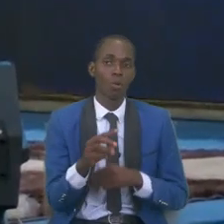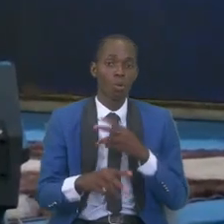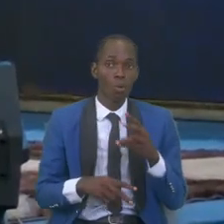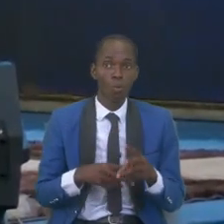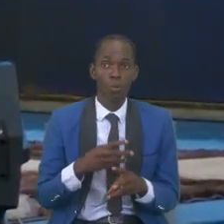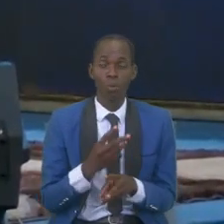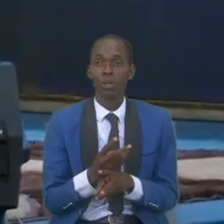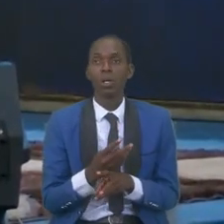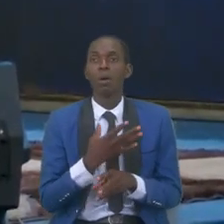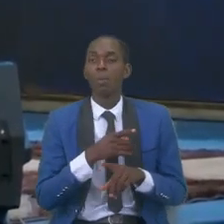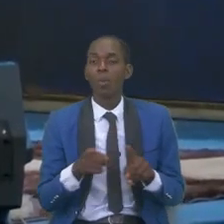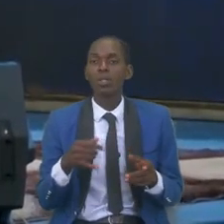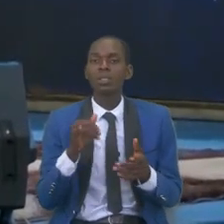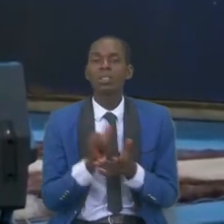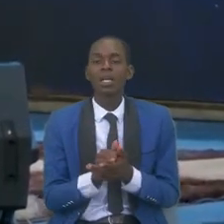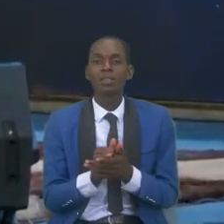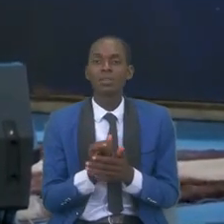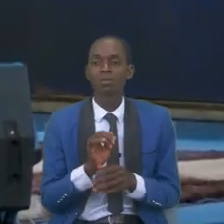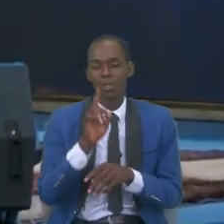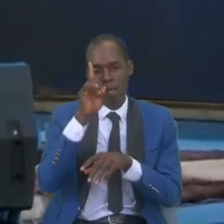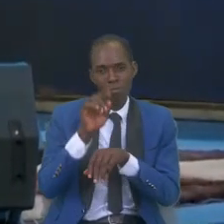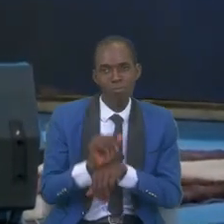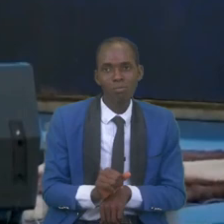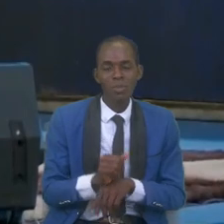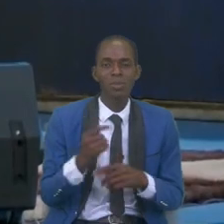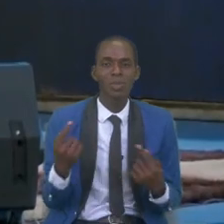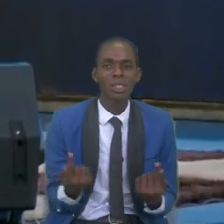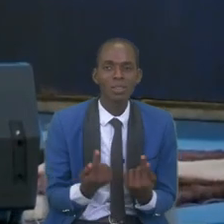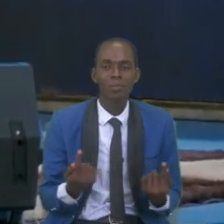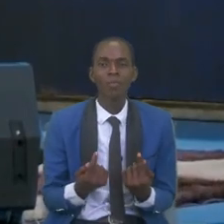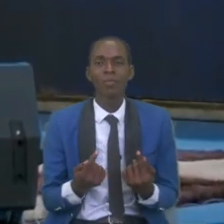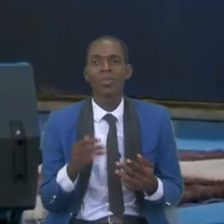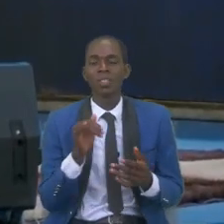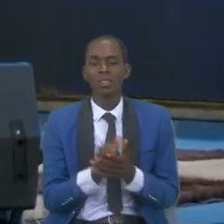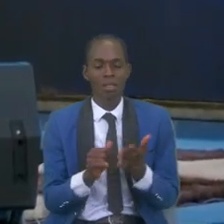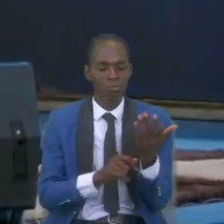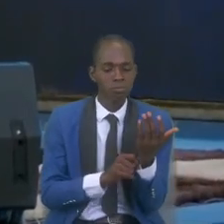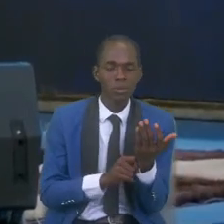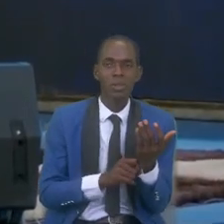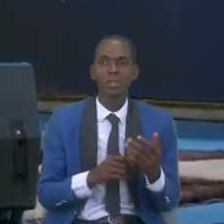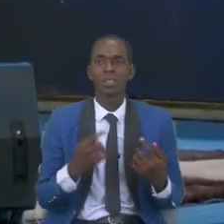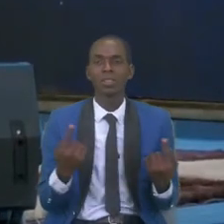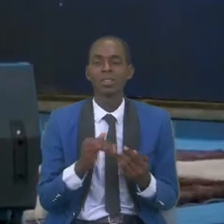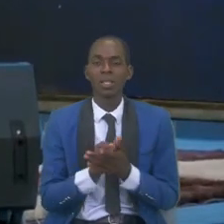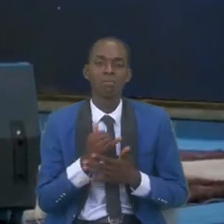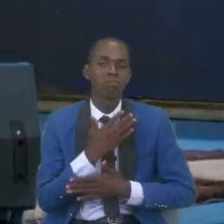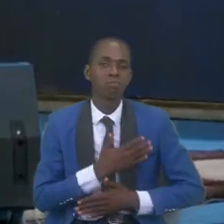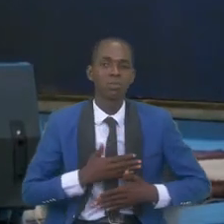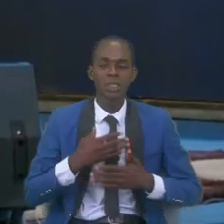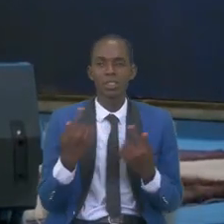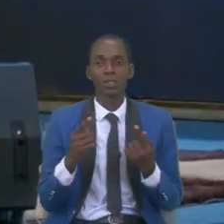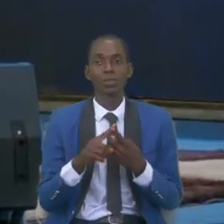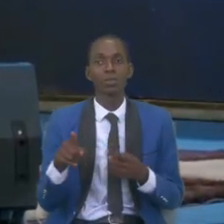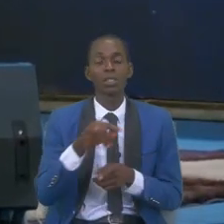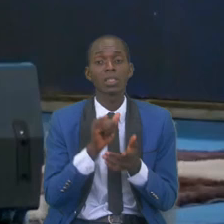lives, habitual sin and pleasurable sin, pleasant sin to them, that's what separates